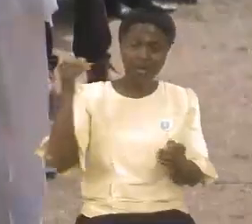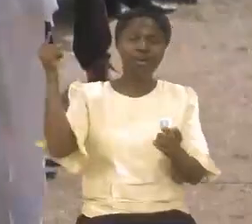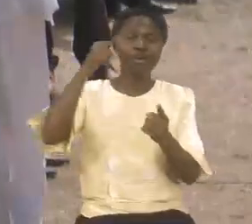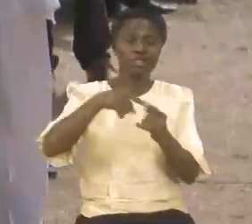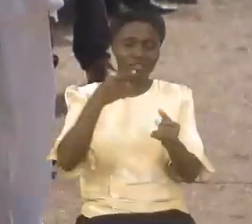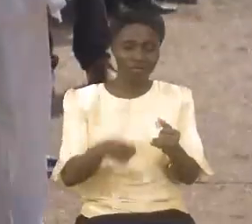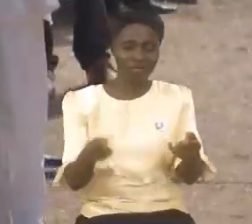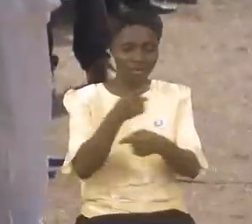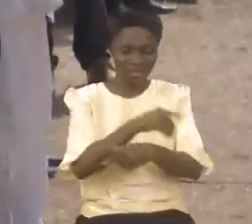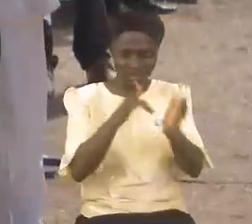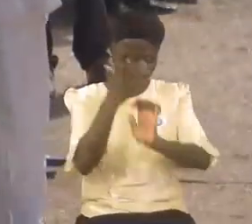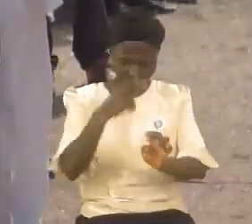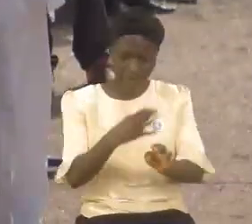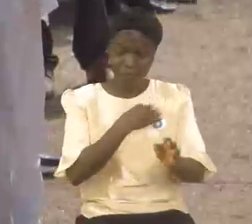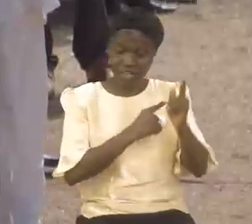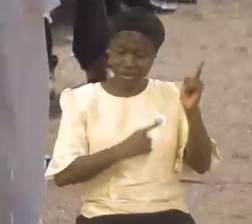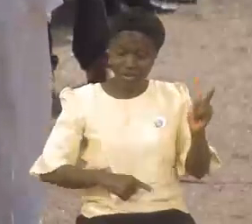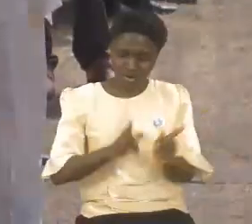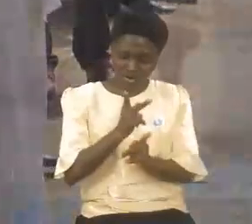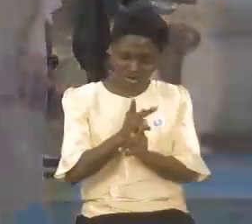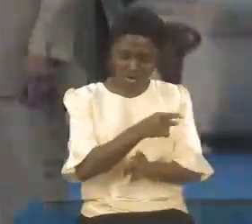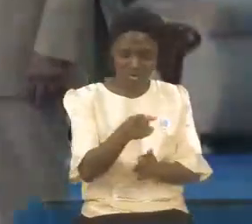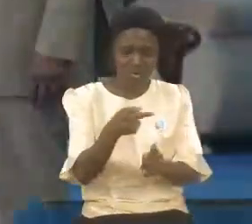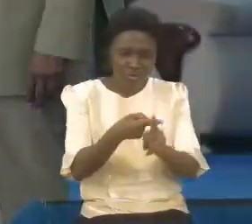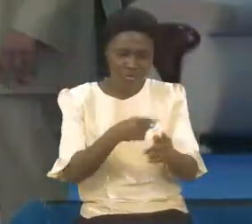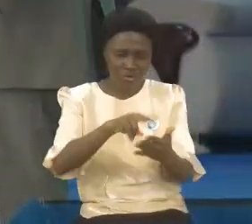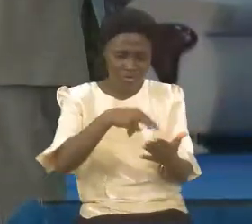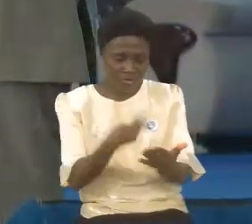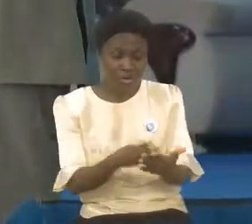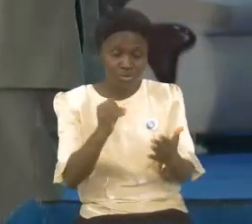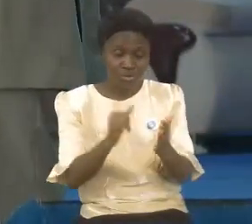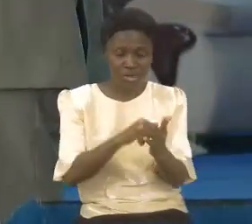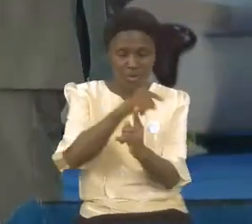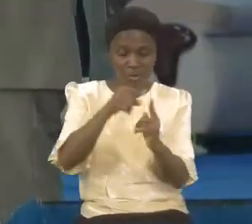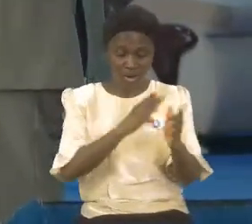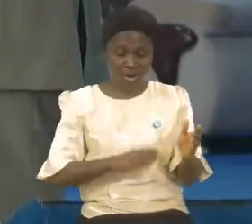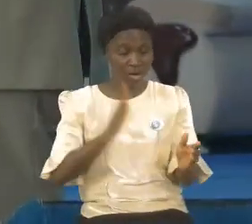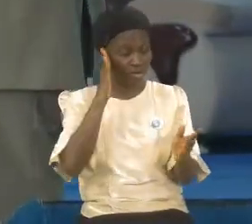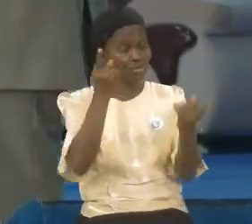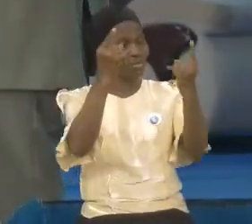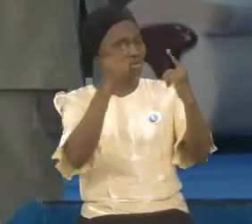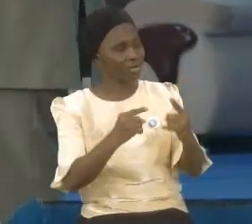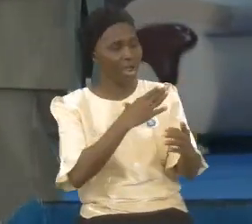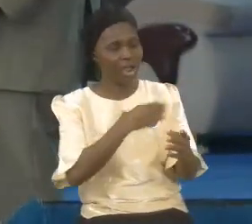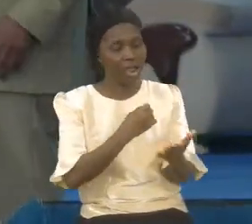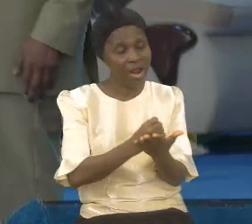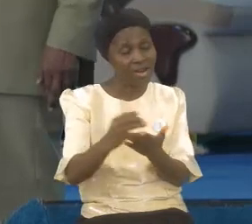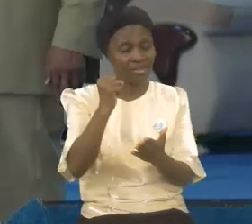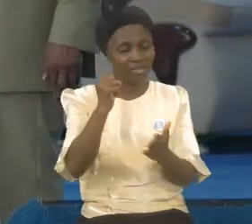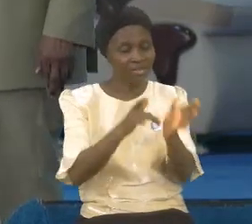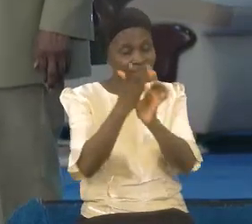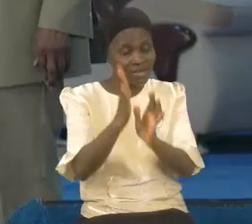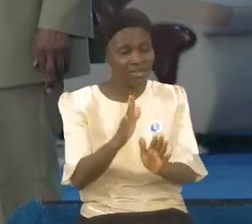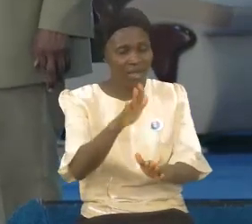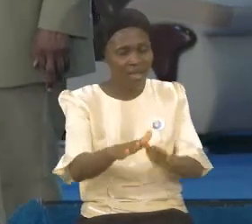Lord keep you from falling, that when Christ shall come and the saints go marching in, the angels will